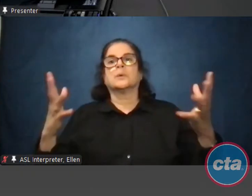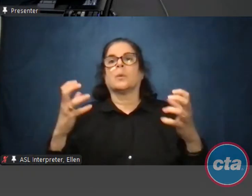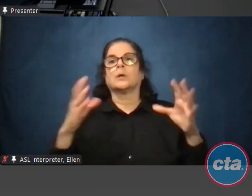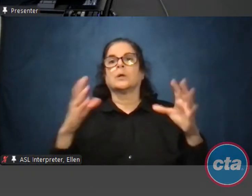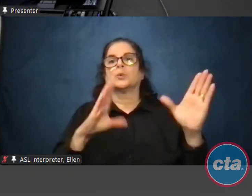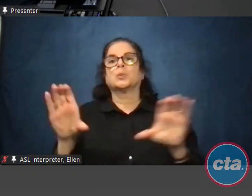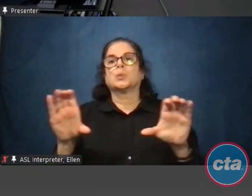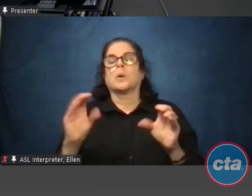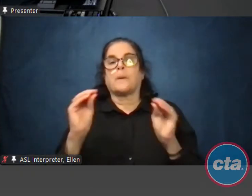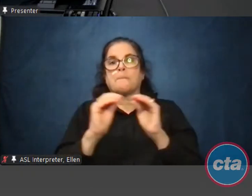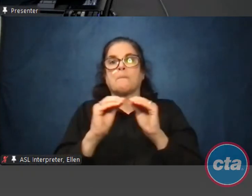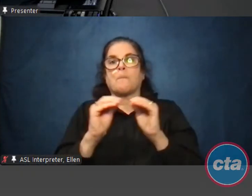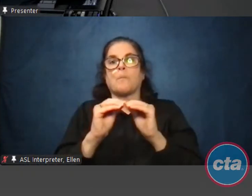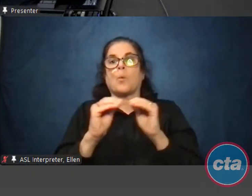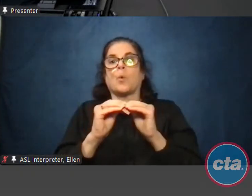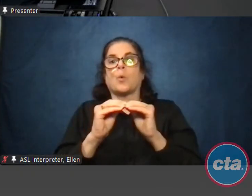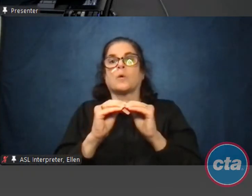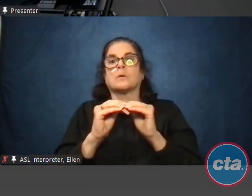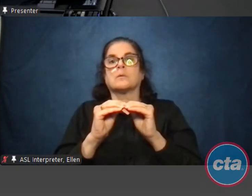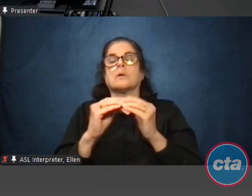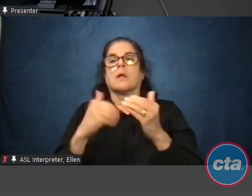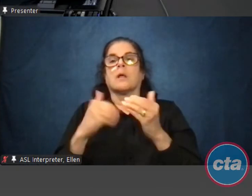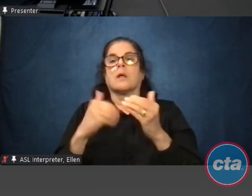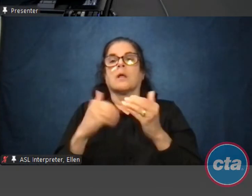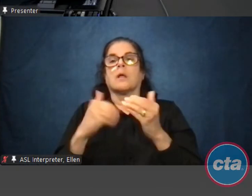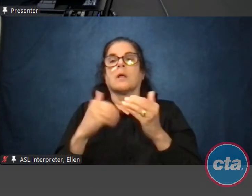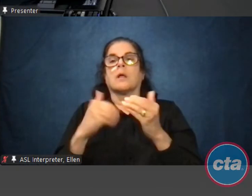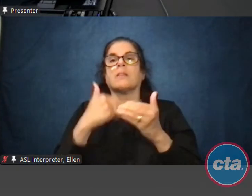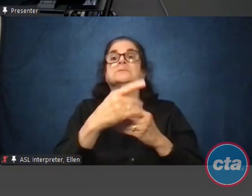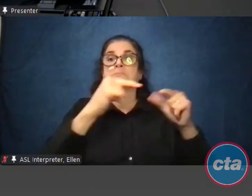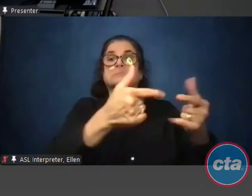get into that in the next slide.